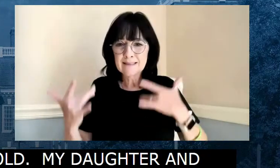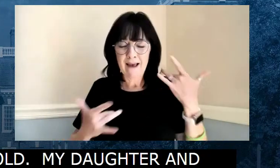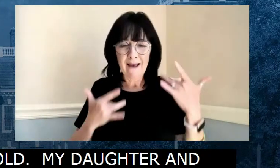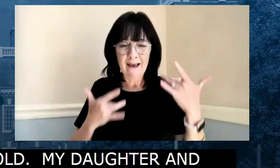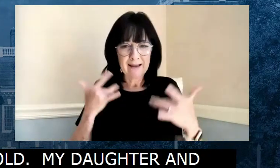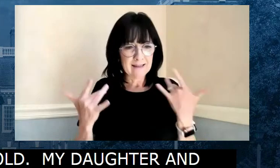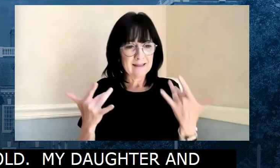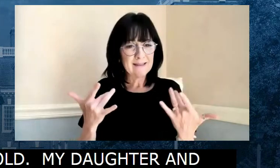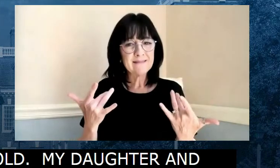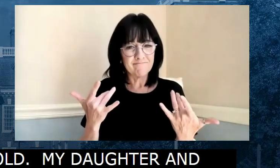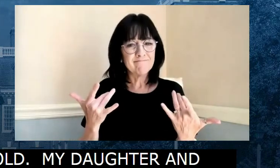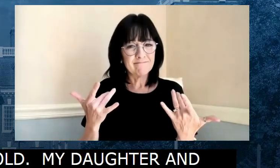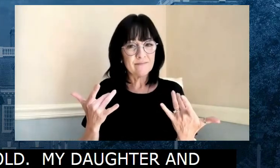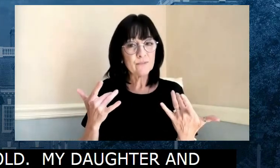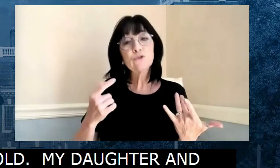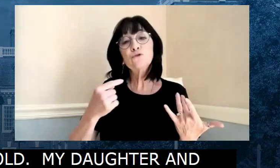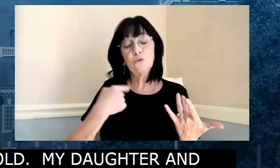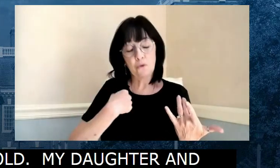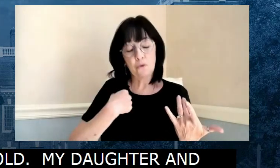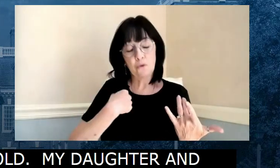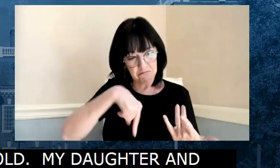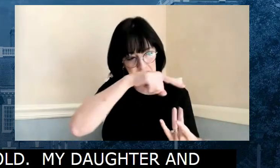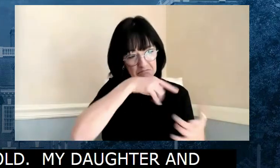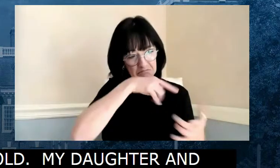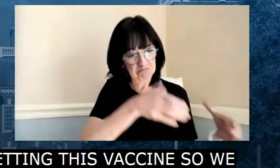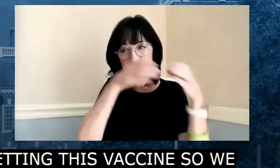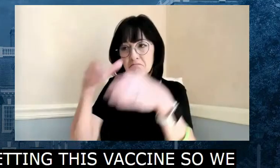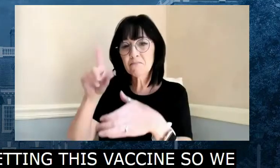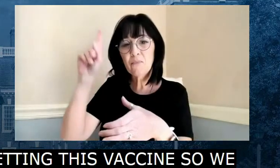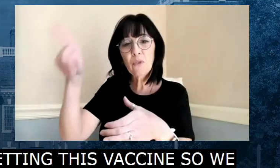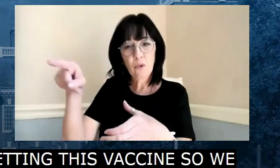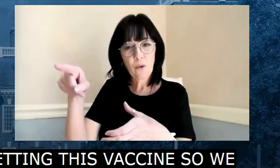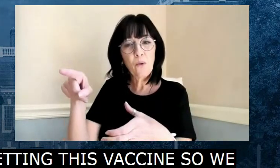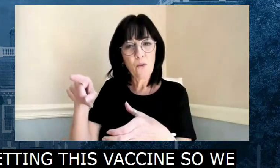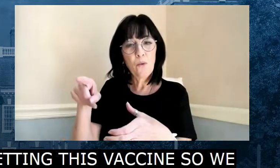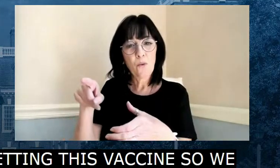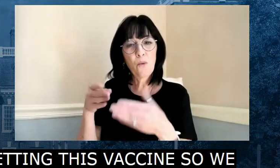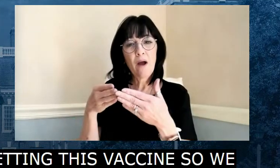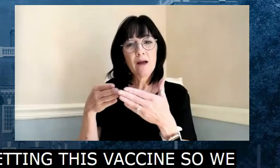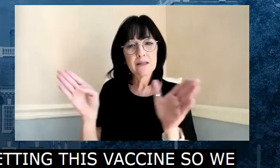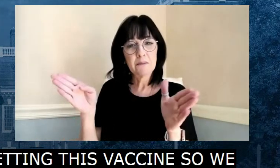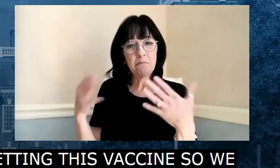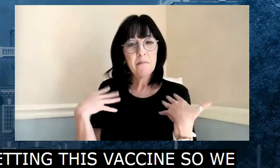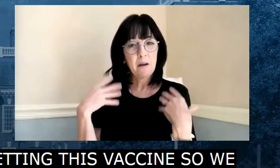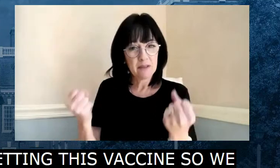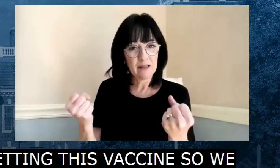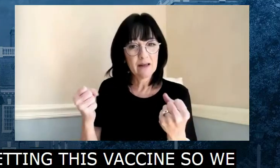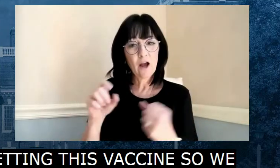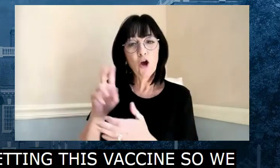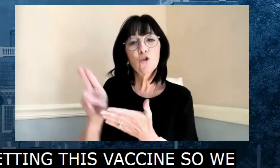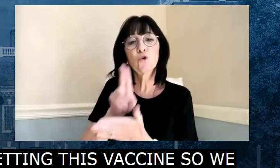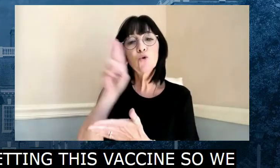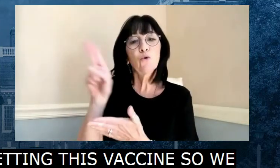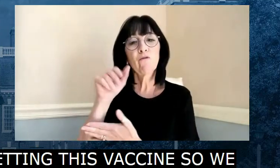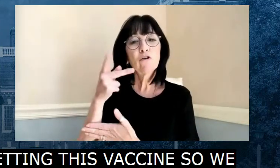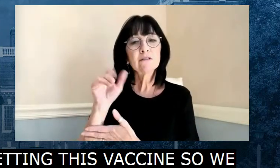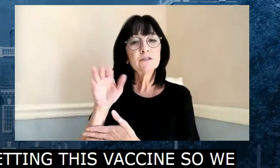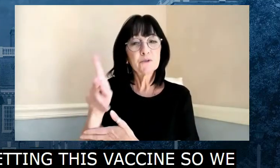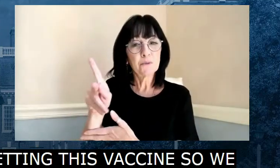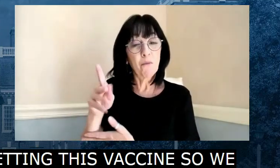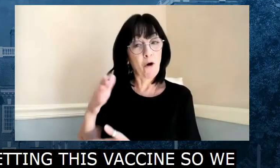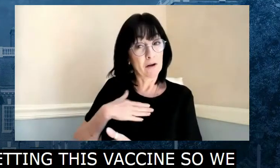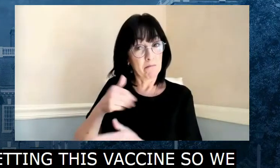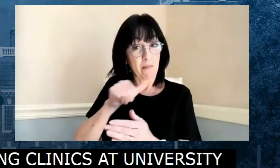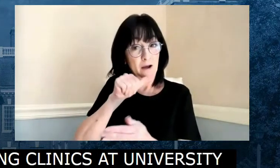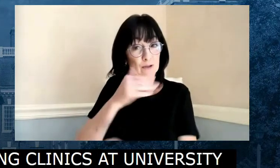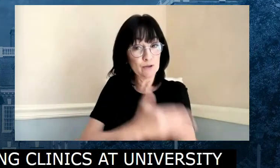we went to one of the new standalone DPH vaccine clinics at University Park, where upon my daughter's request,